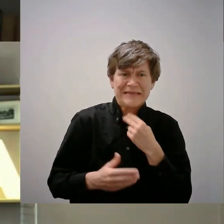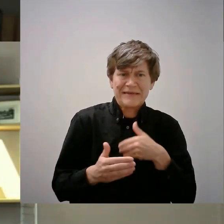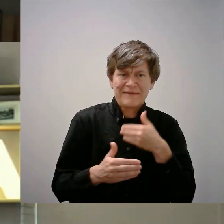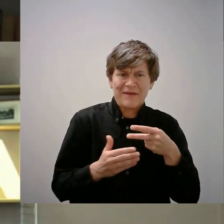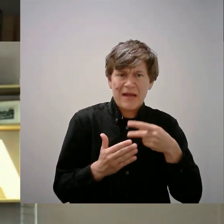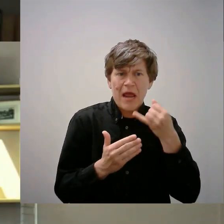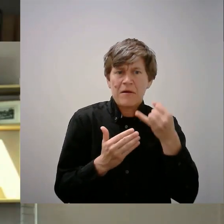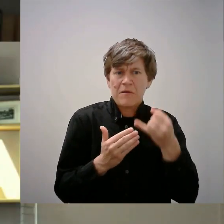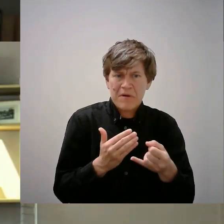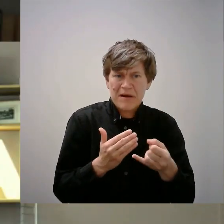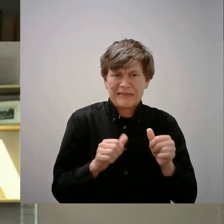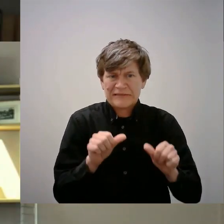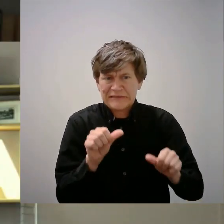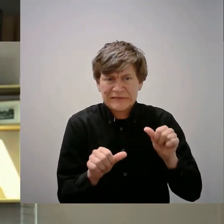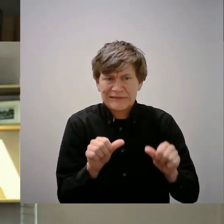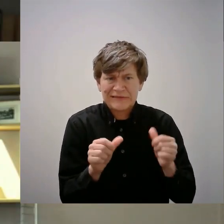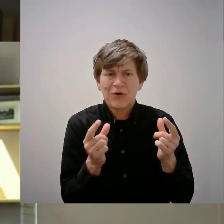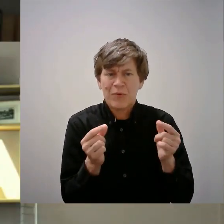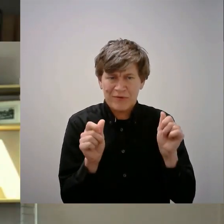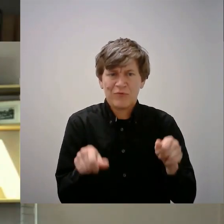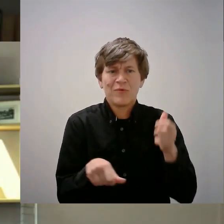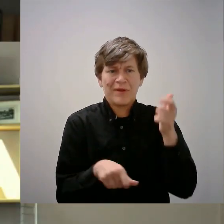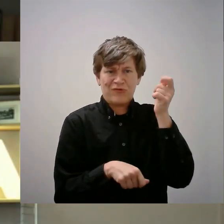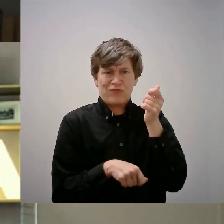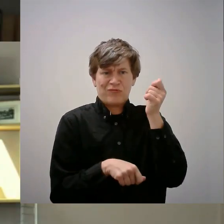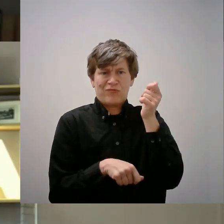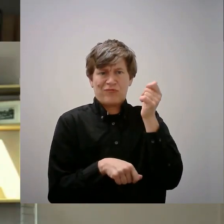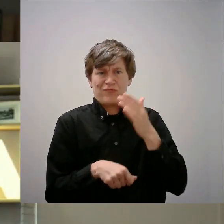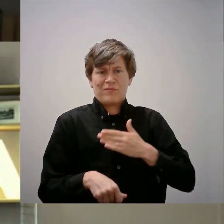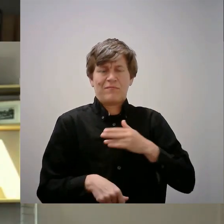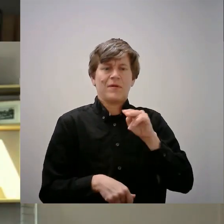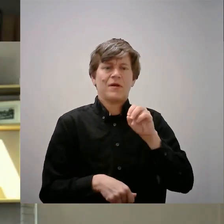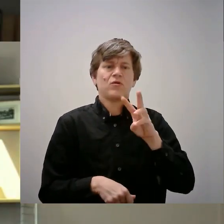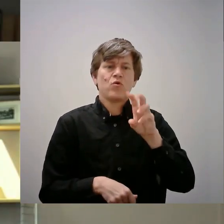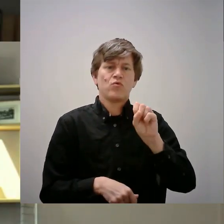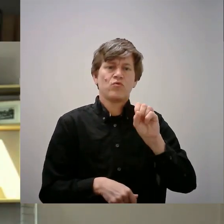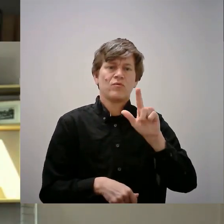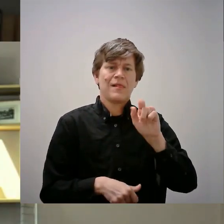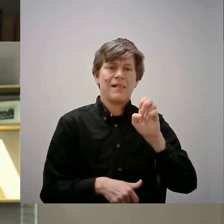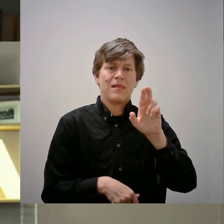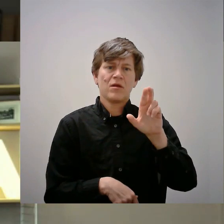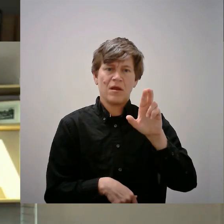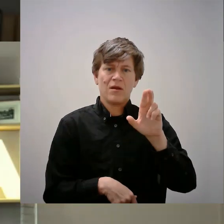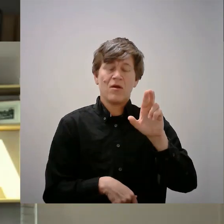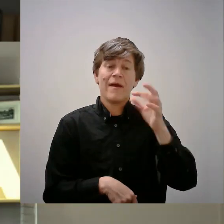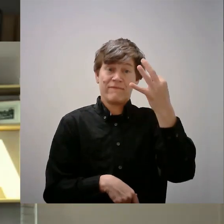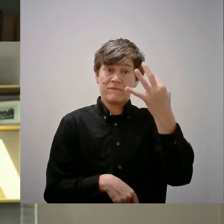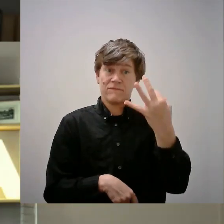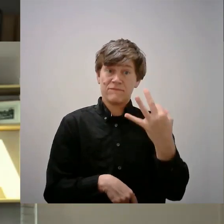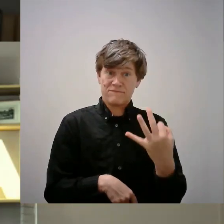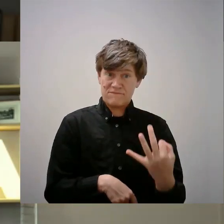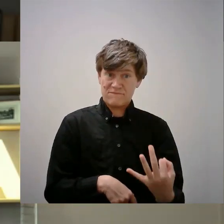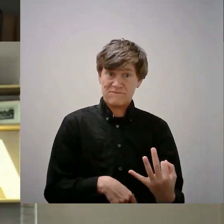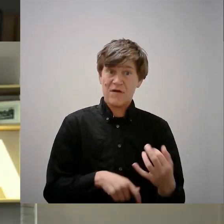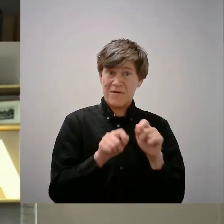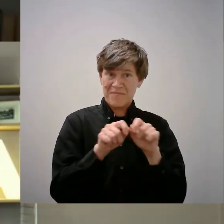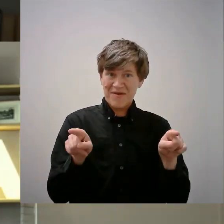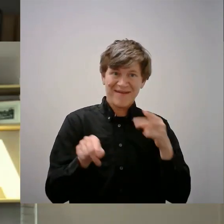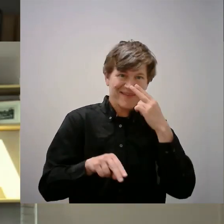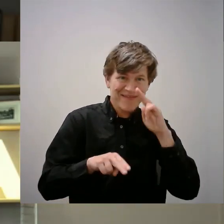to the Pimp My Type newsletter, link in the description below. There I send out every Friday, where it's Font